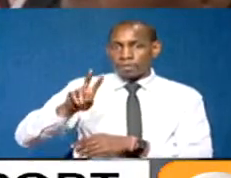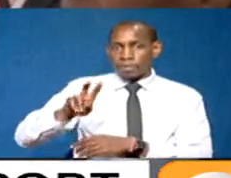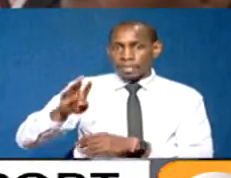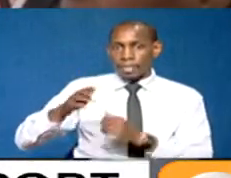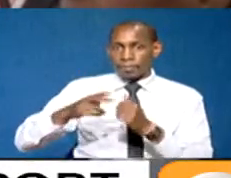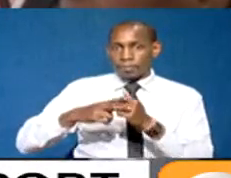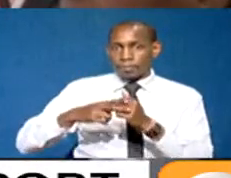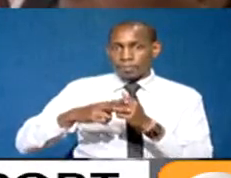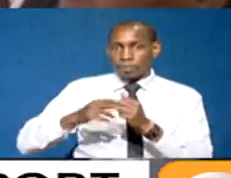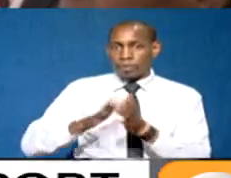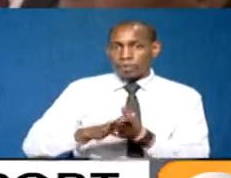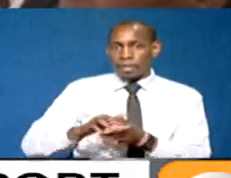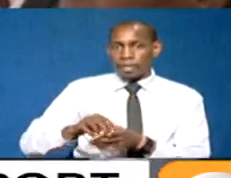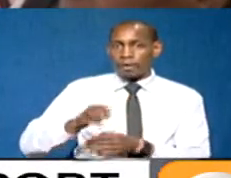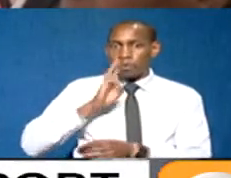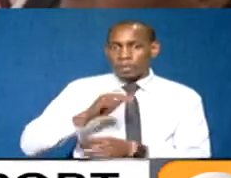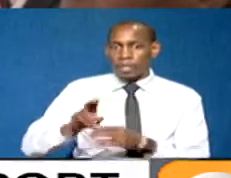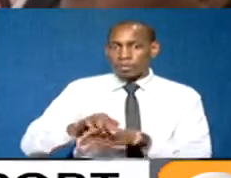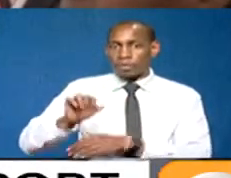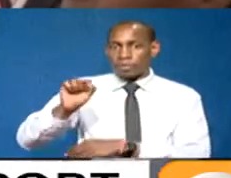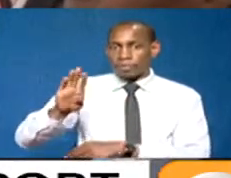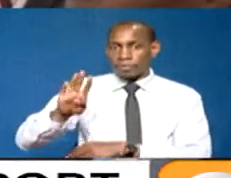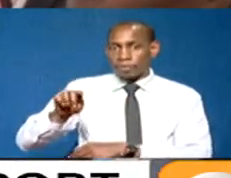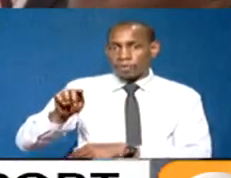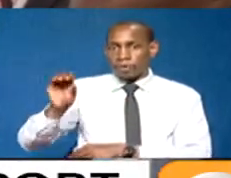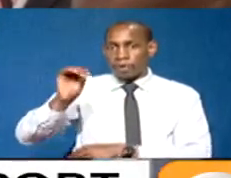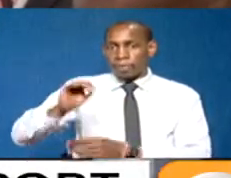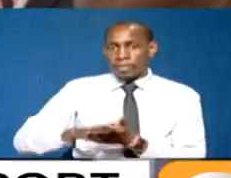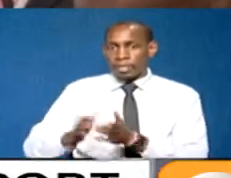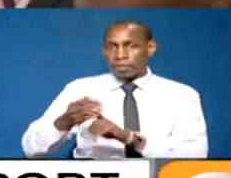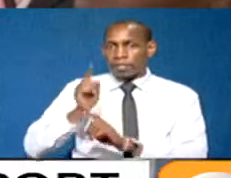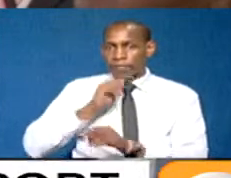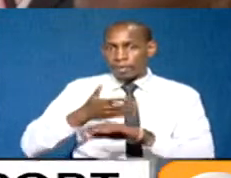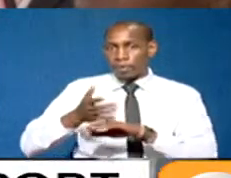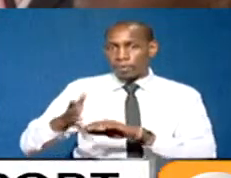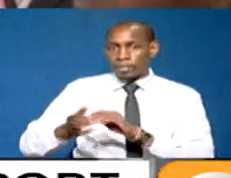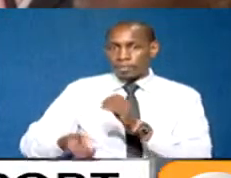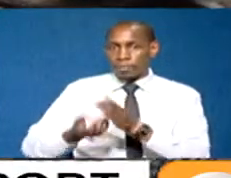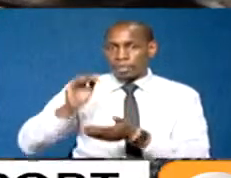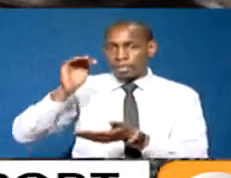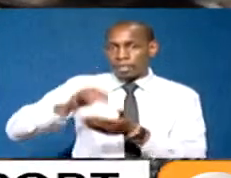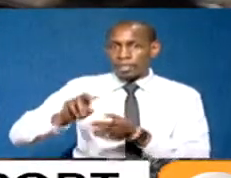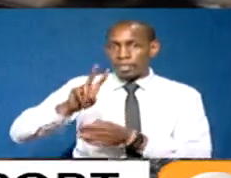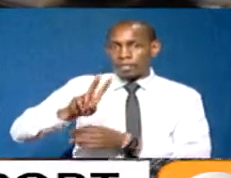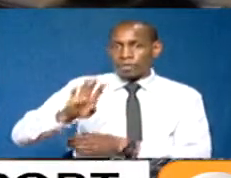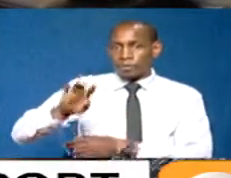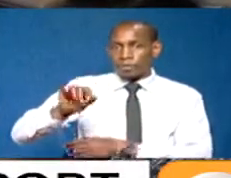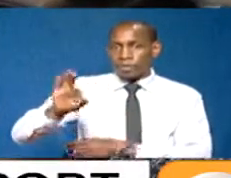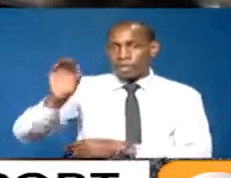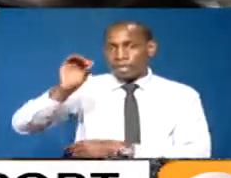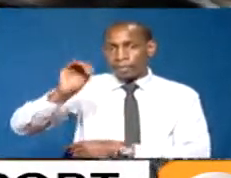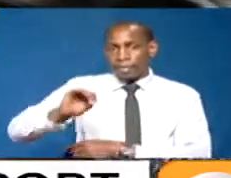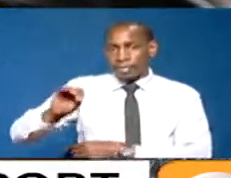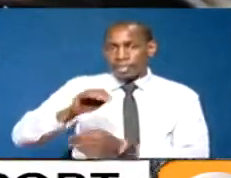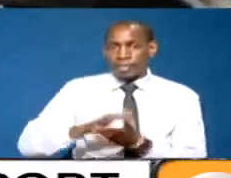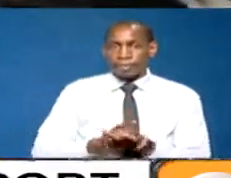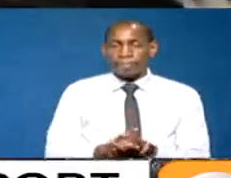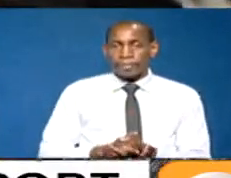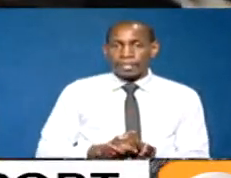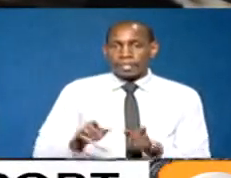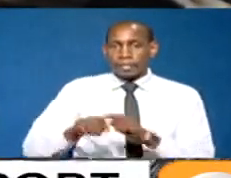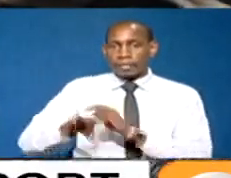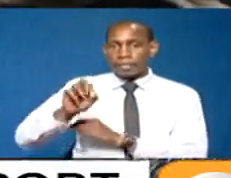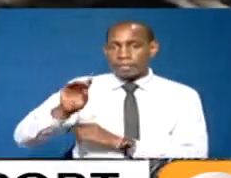and water use of 54% was achieved, with waste production reducing by 24.3% and the carbon footprint